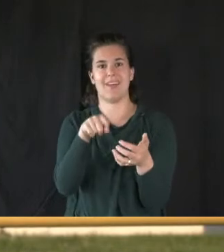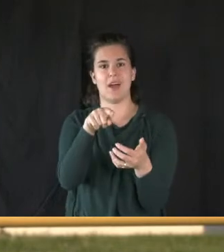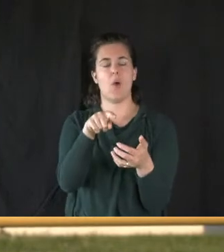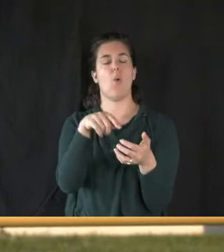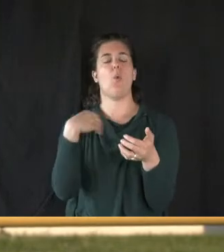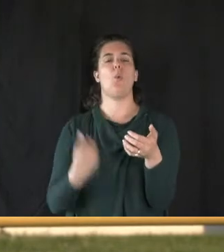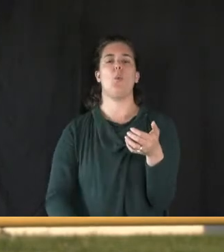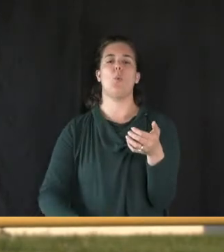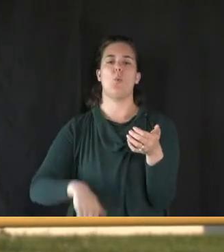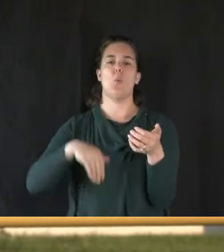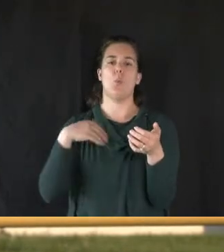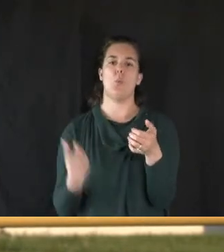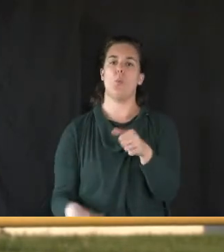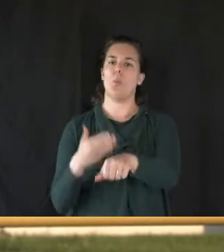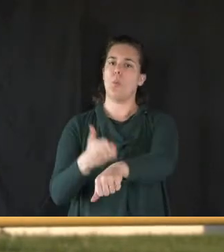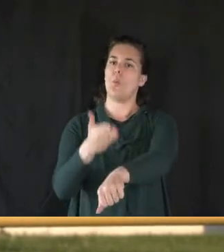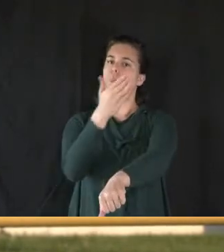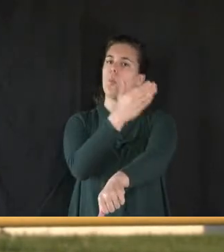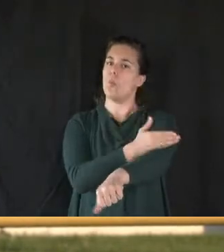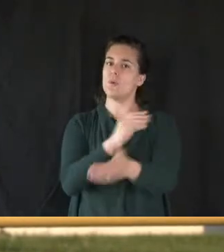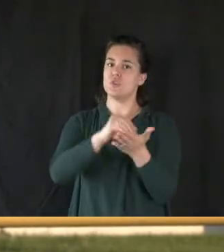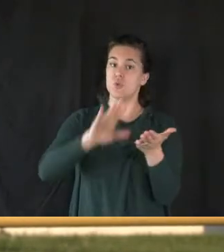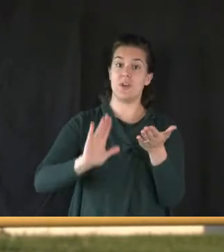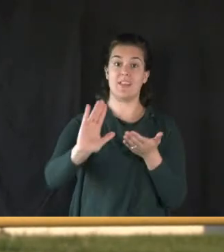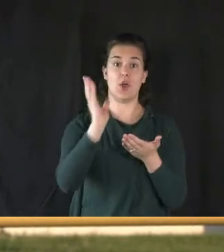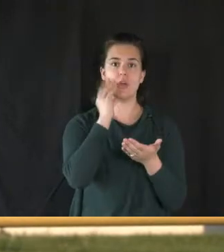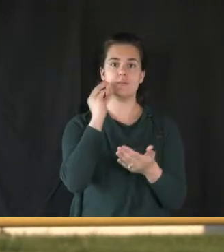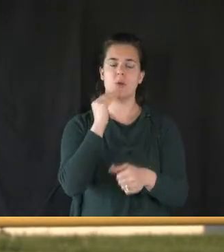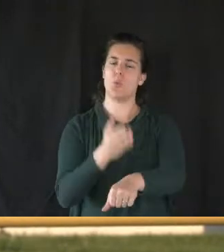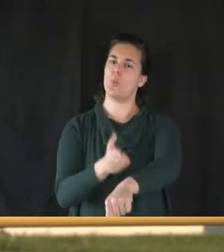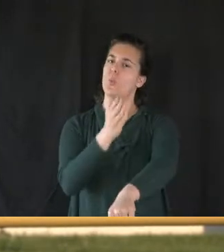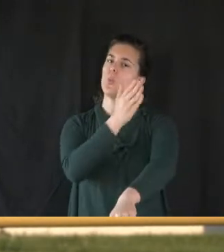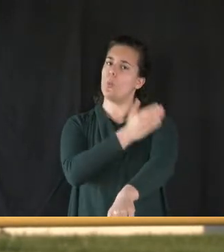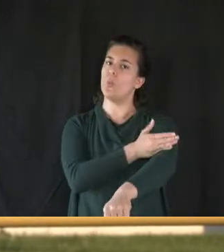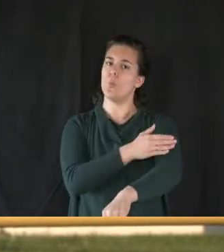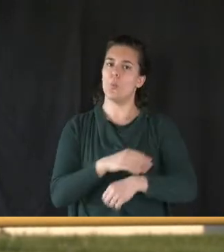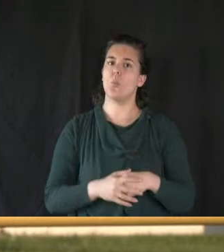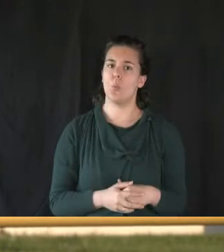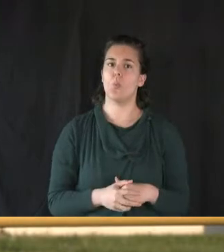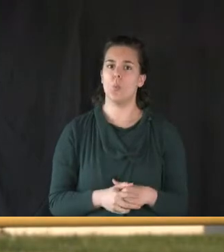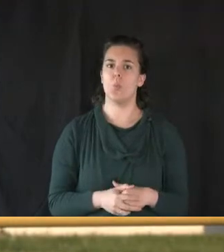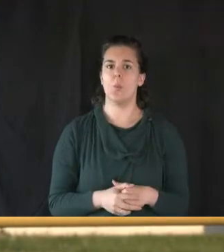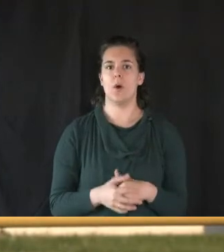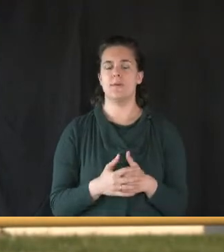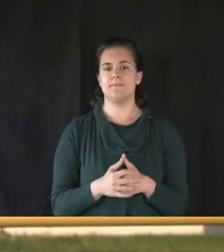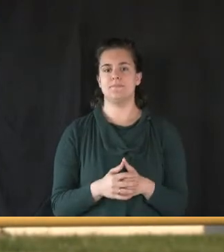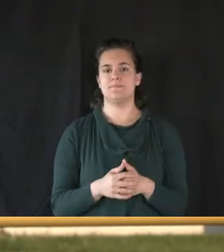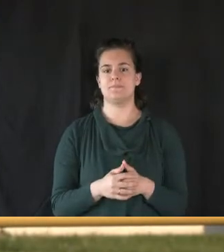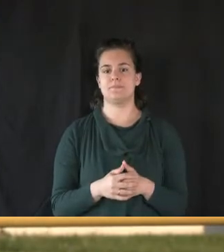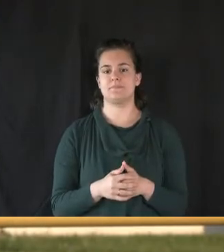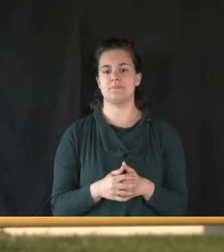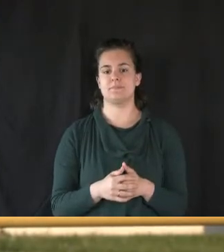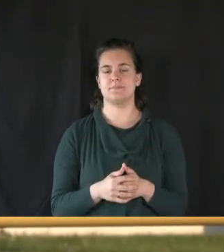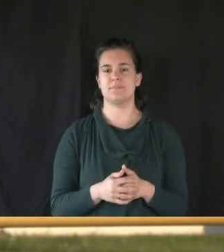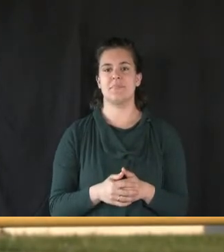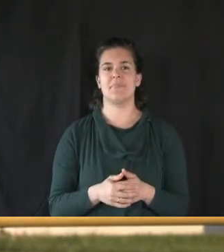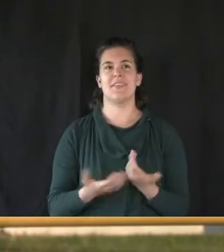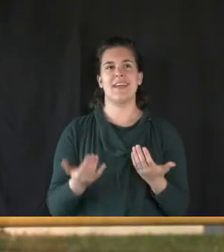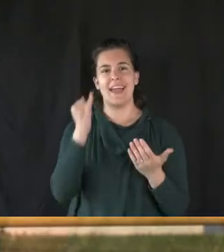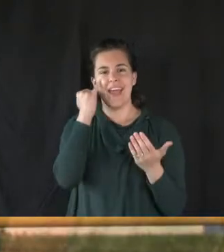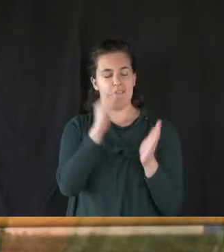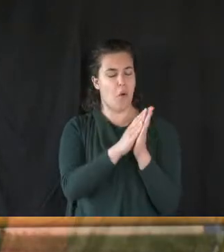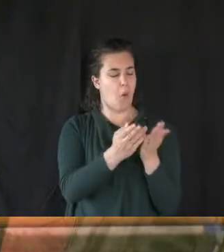significant impact on the student experience. I don't know what history is going to say about my time at